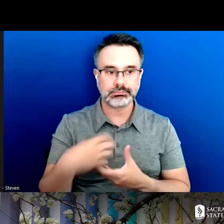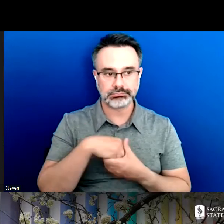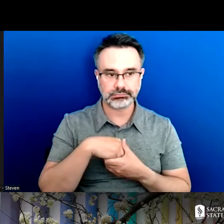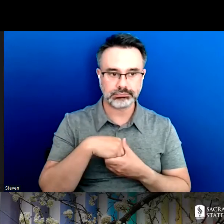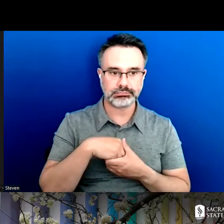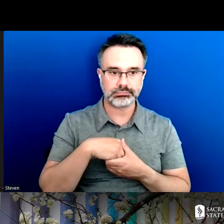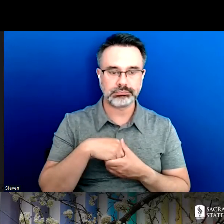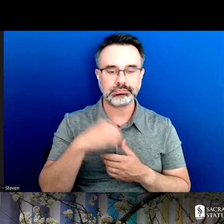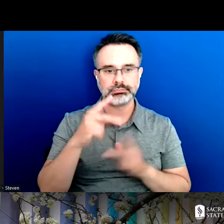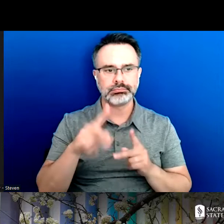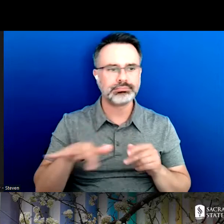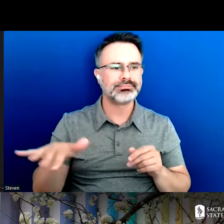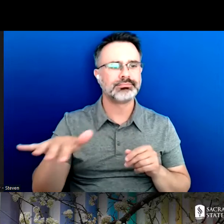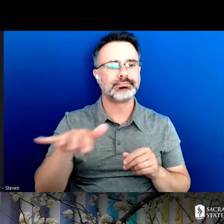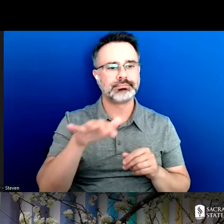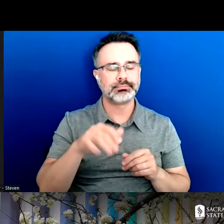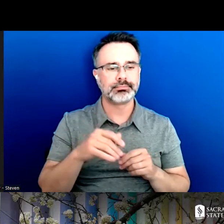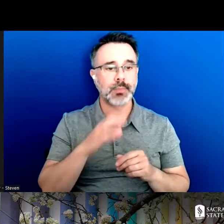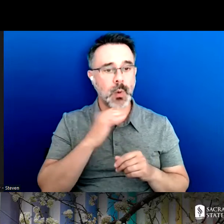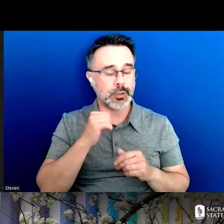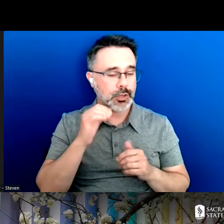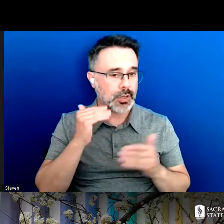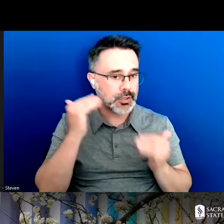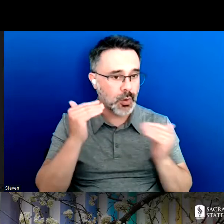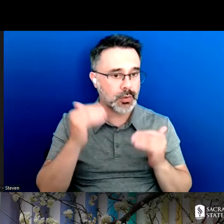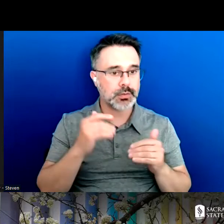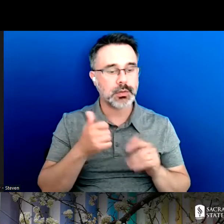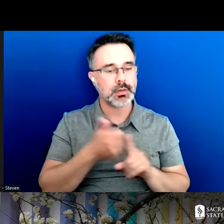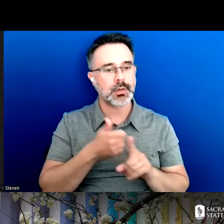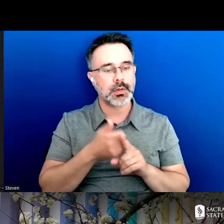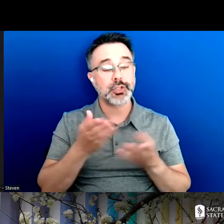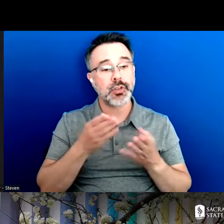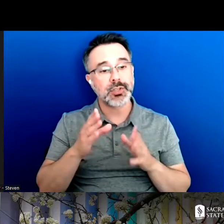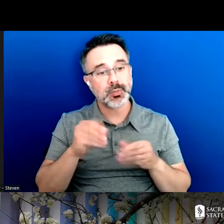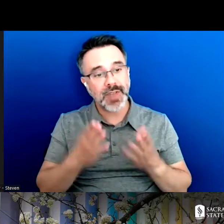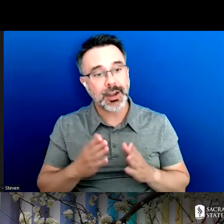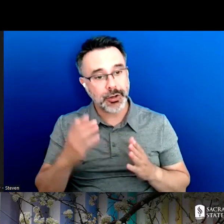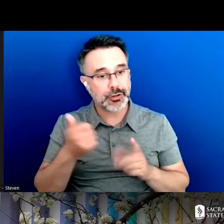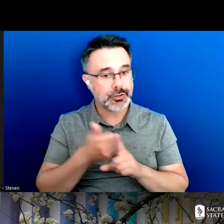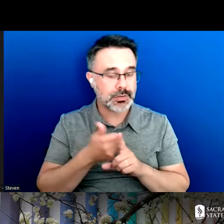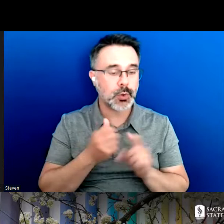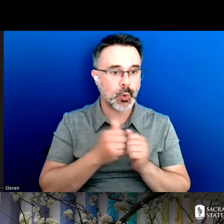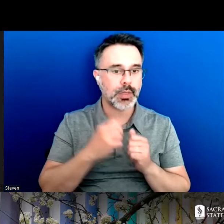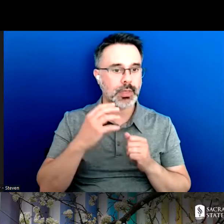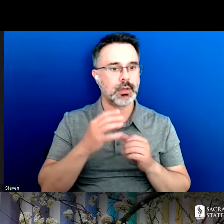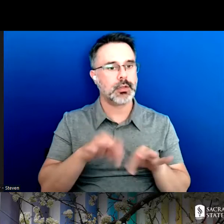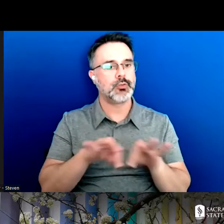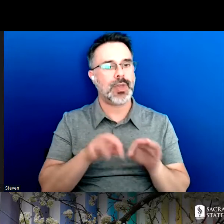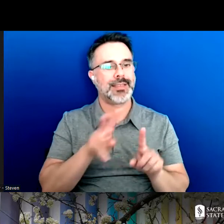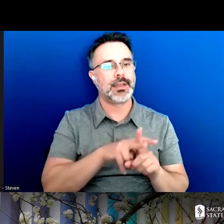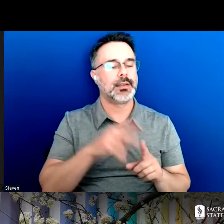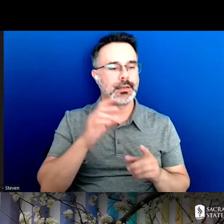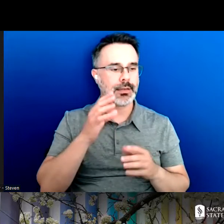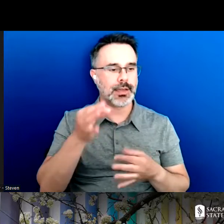as older adults and service providers with relevant expertise. As I mentioned with the dinner table slide, equity in